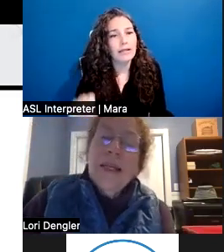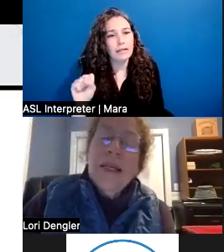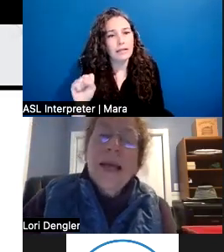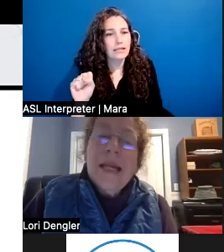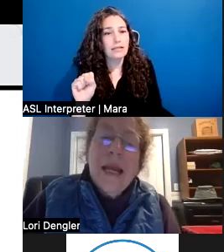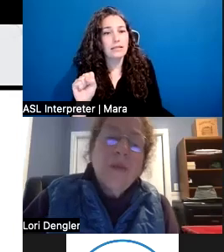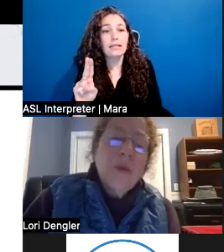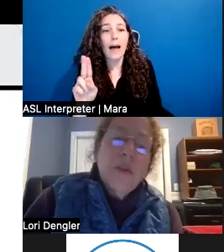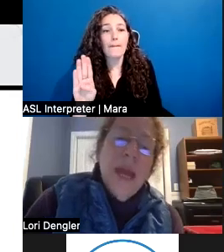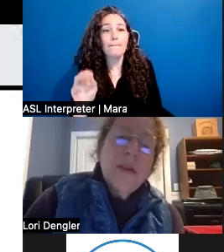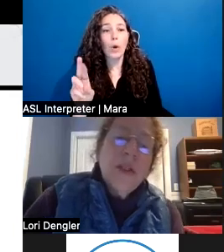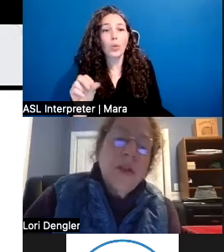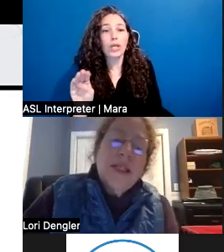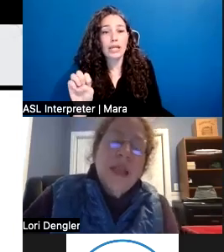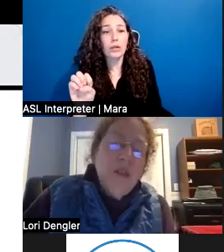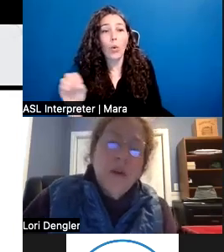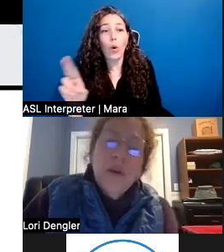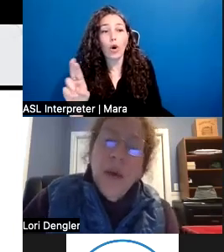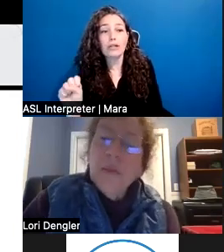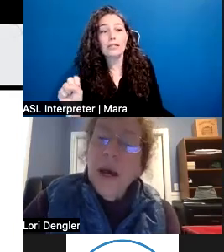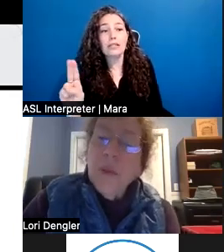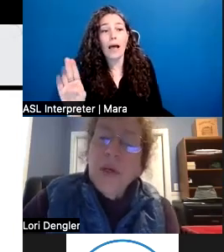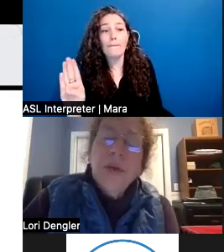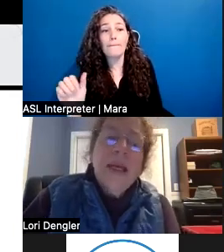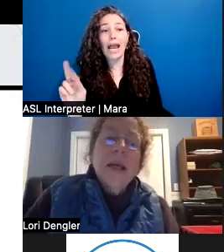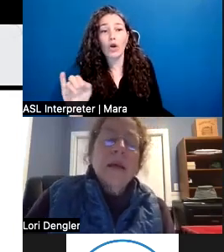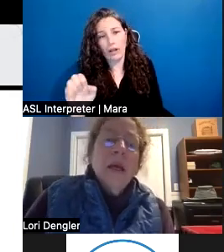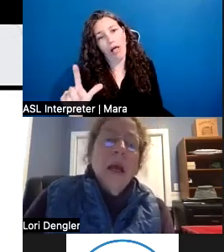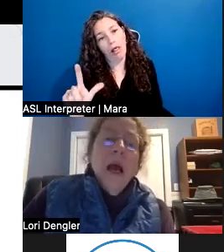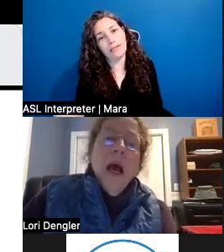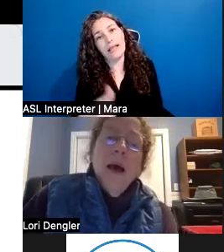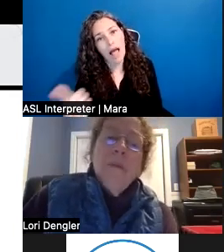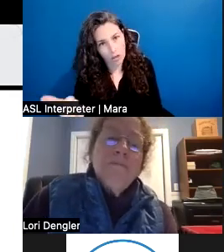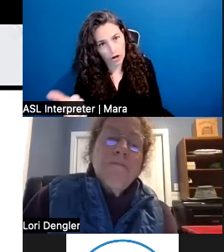In 1998, there was a magnitude 7 earthquake in Papua New Guinea.